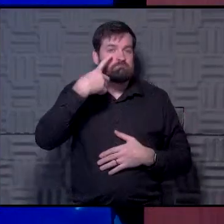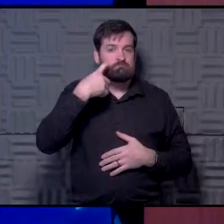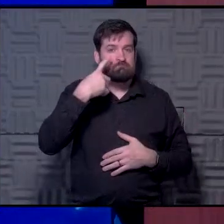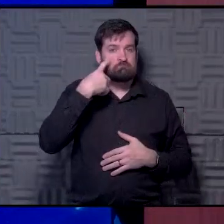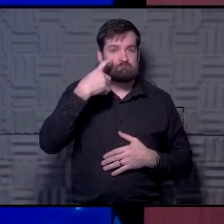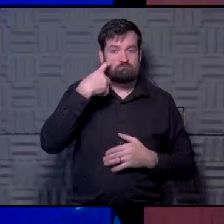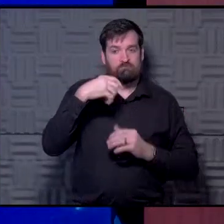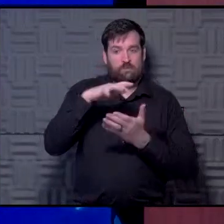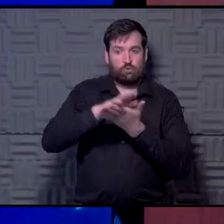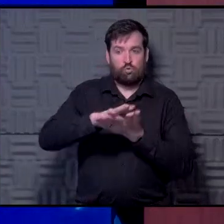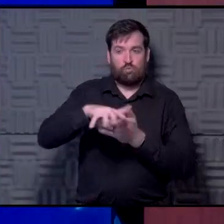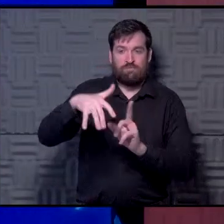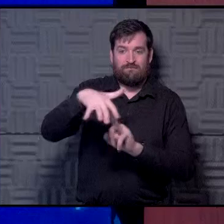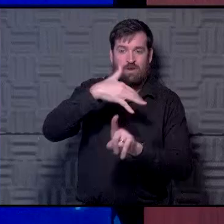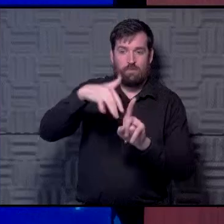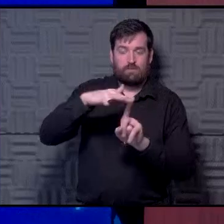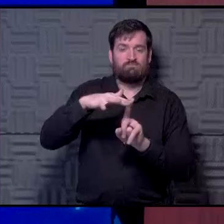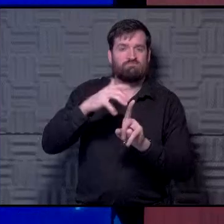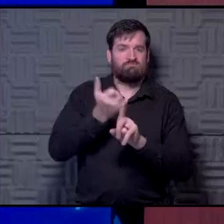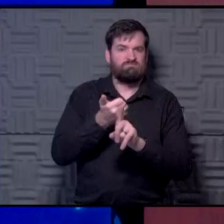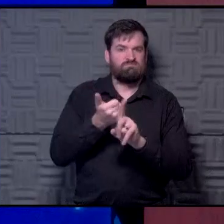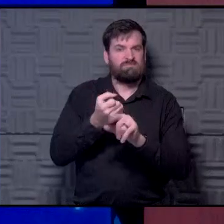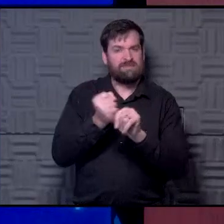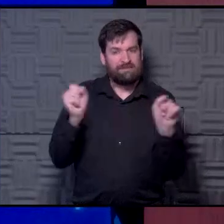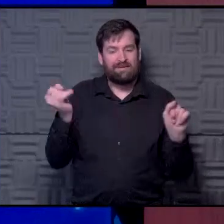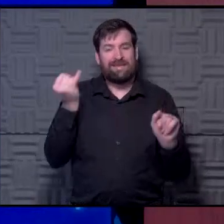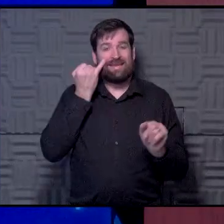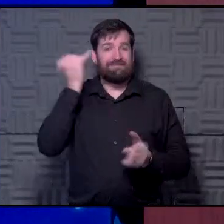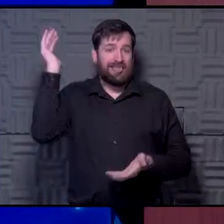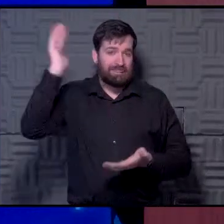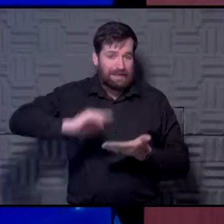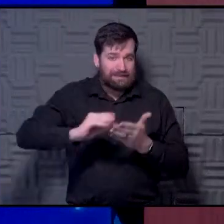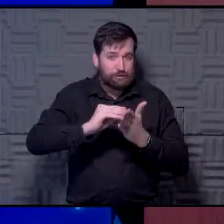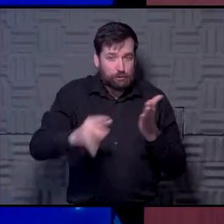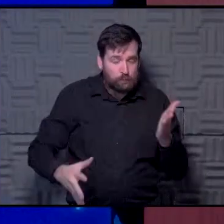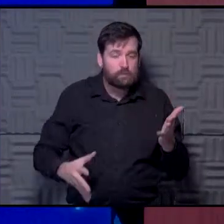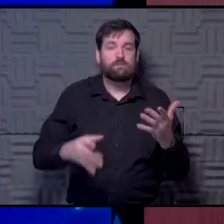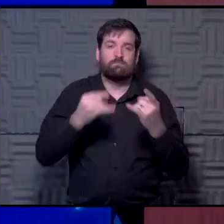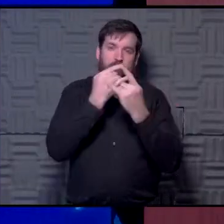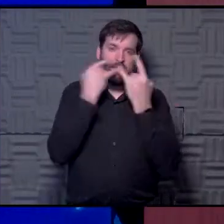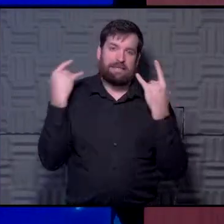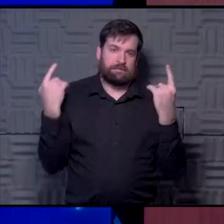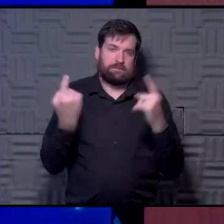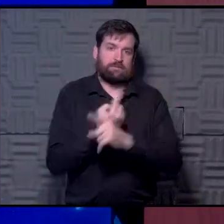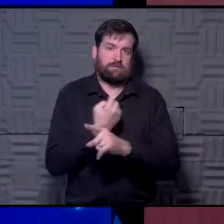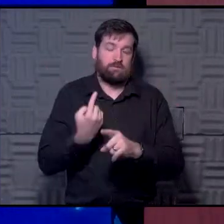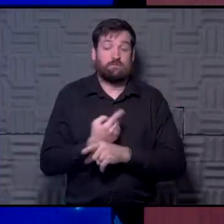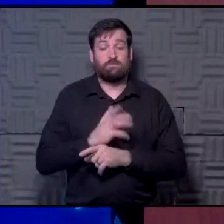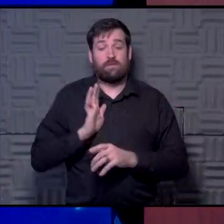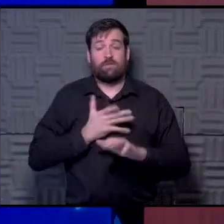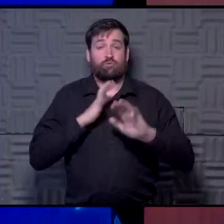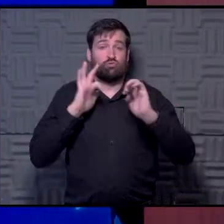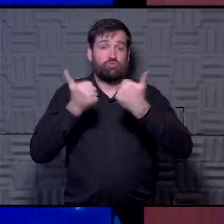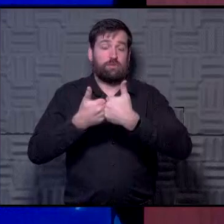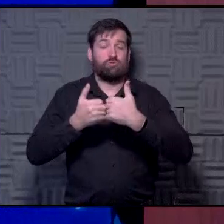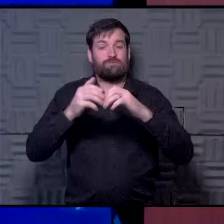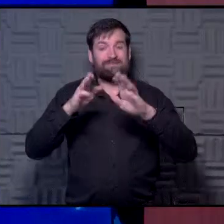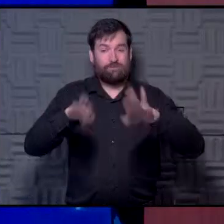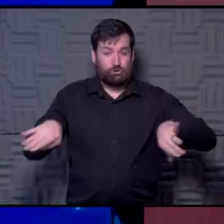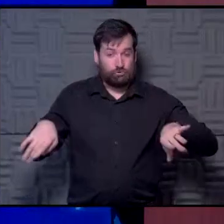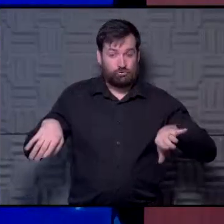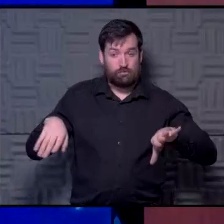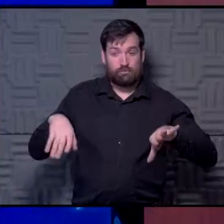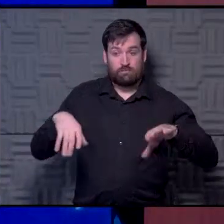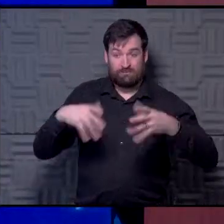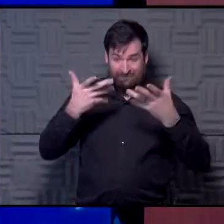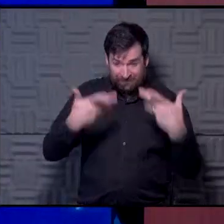school environments are safe Yeah. as long as they're de-identified Yeah. and people wear a mask. I think our challenge is when kids from school go out